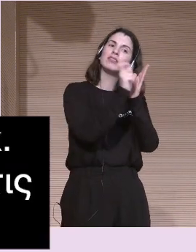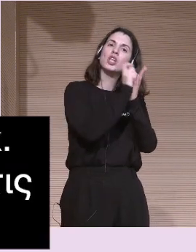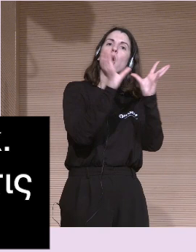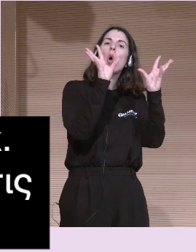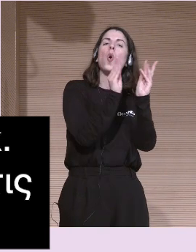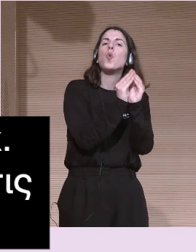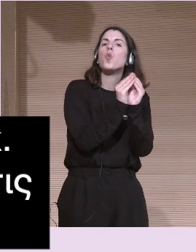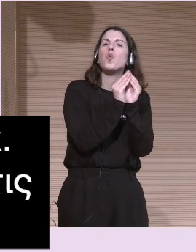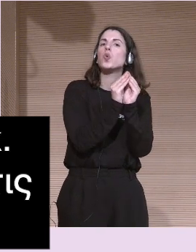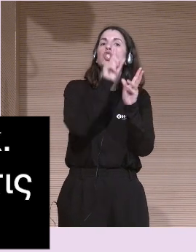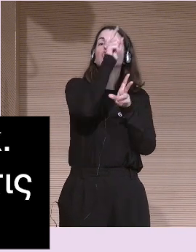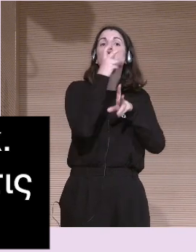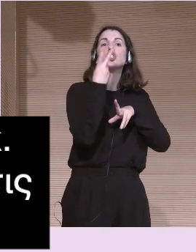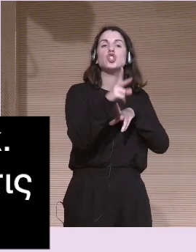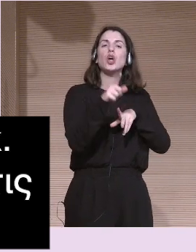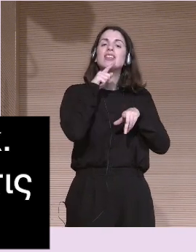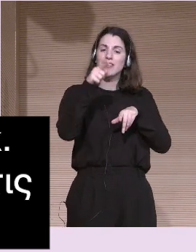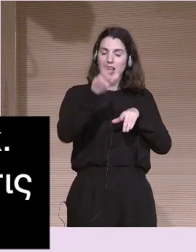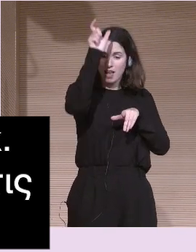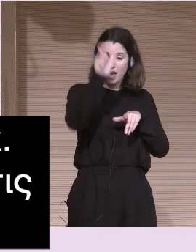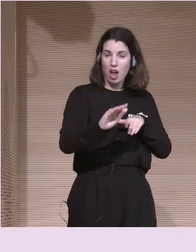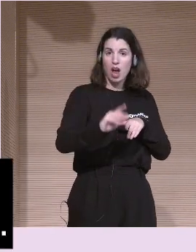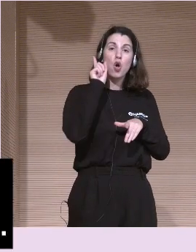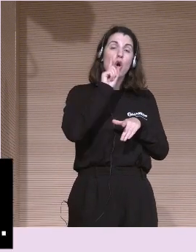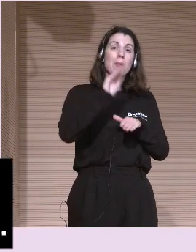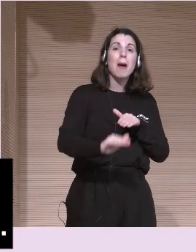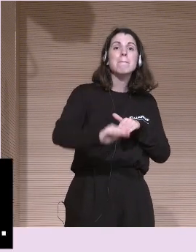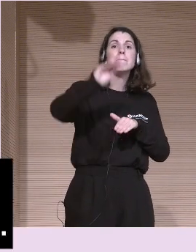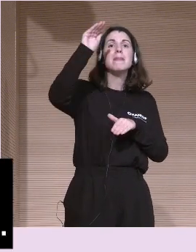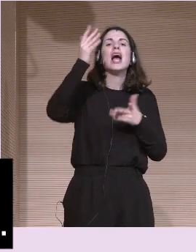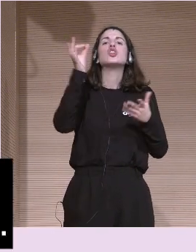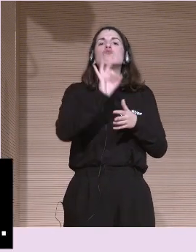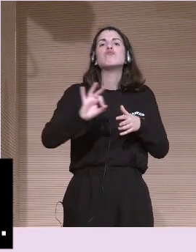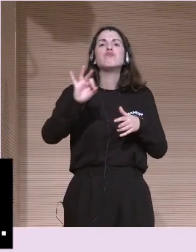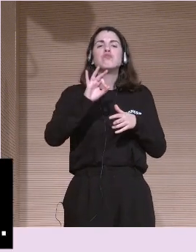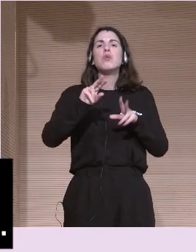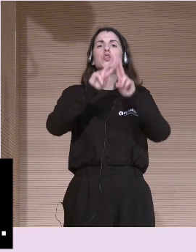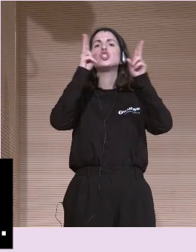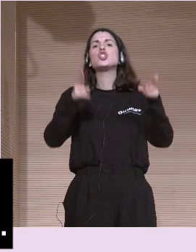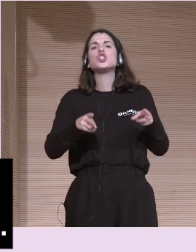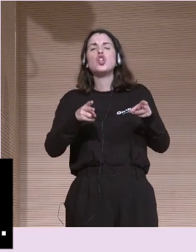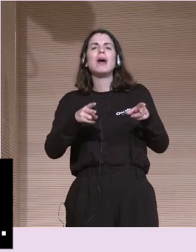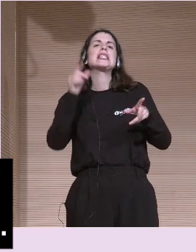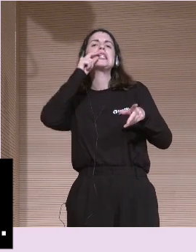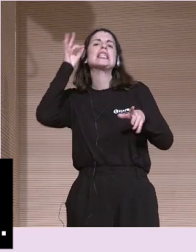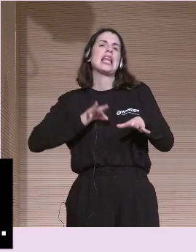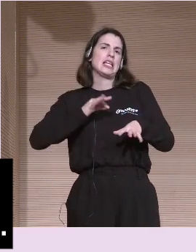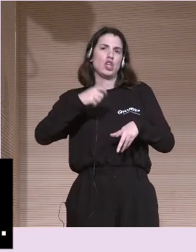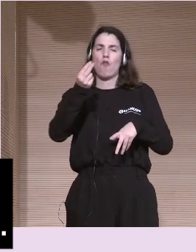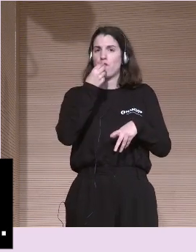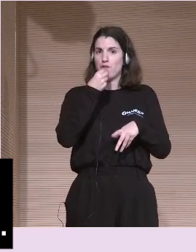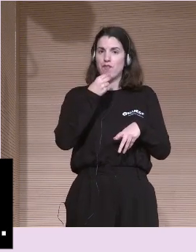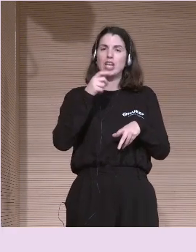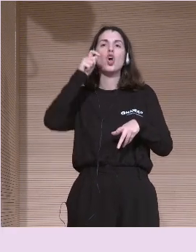from Hong Kong, and they set up a takeaway in the Welsh valleys. And she didn't want to carry on that business. But she's written this book, which became